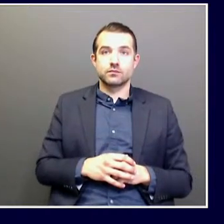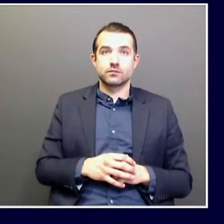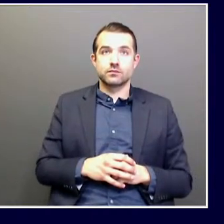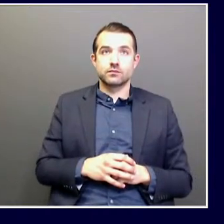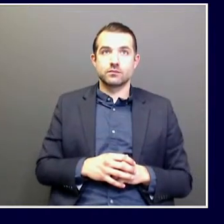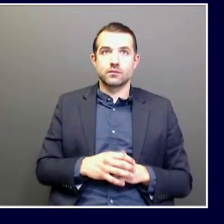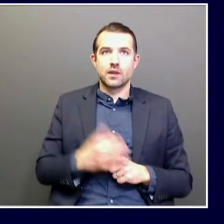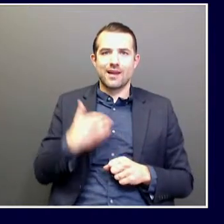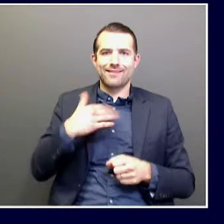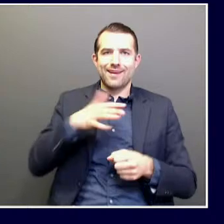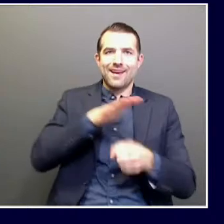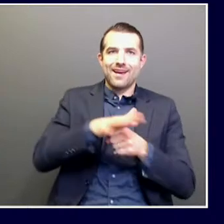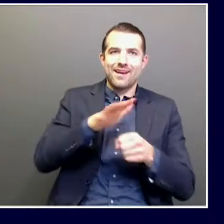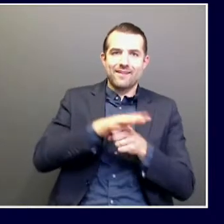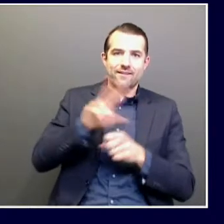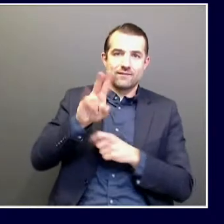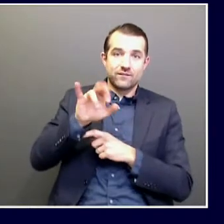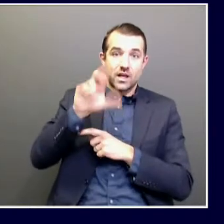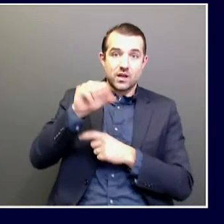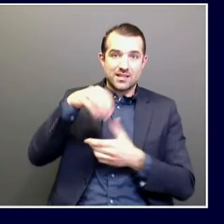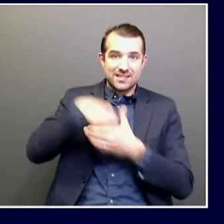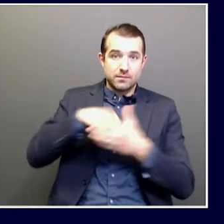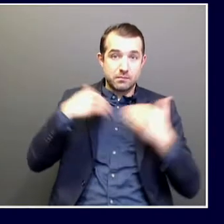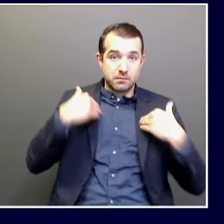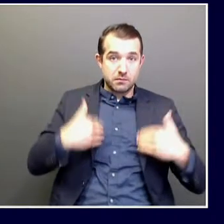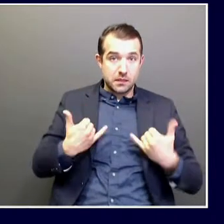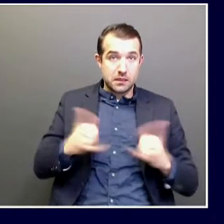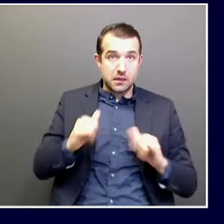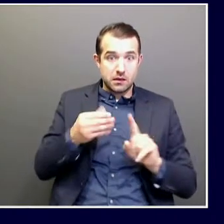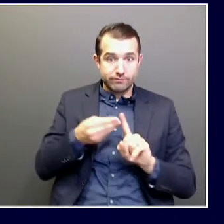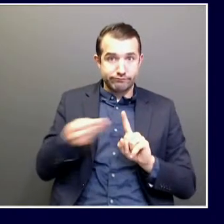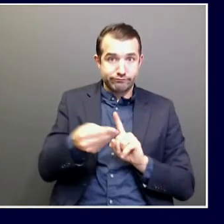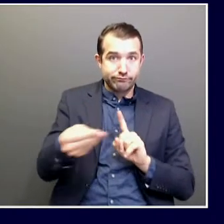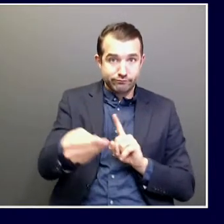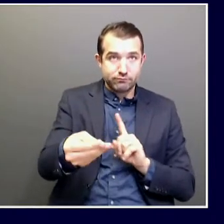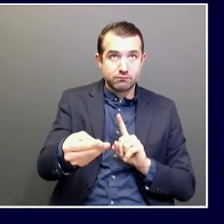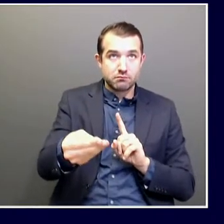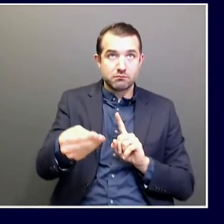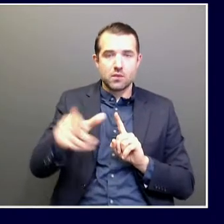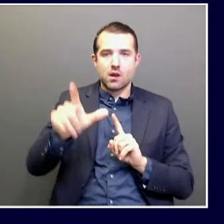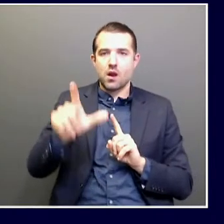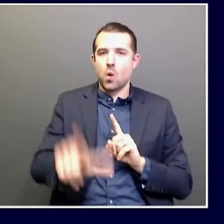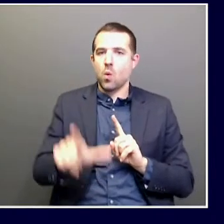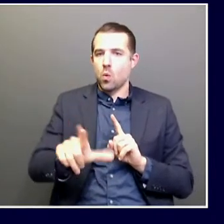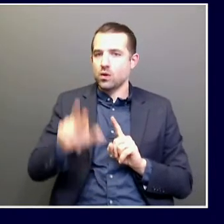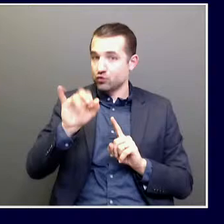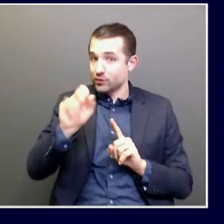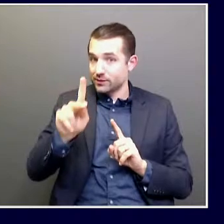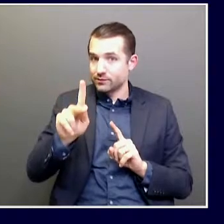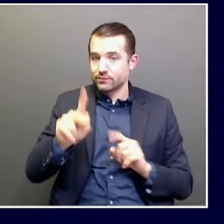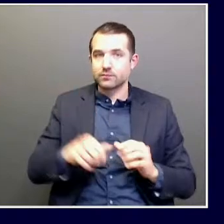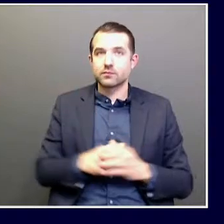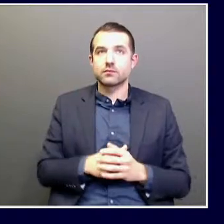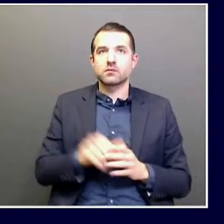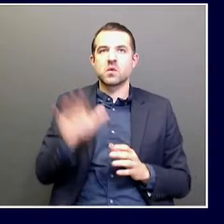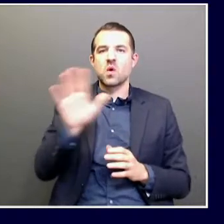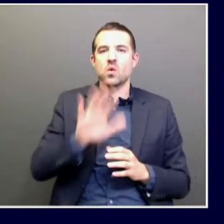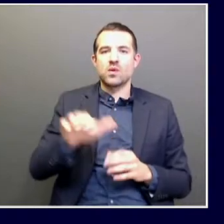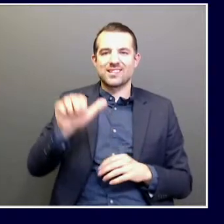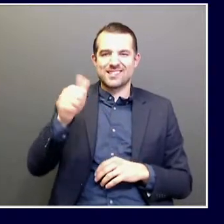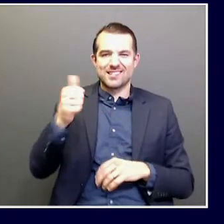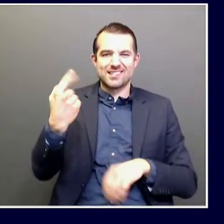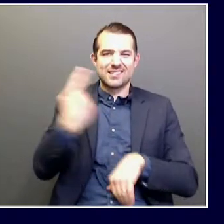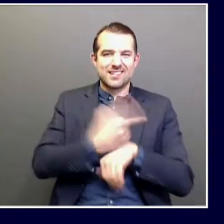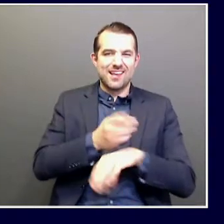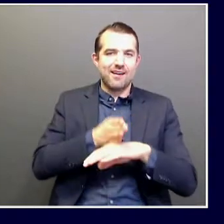is thought to be quite low. And that is, generally speaking, around 10 days or so after you've had your symptom